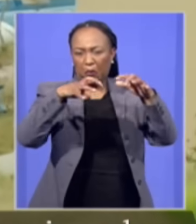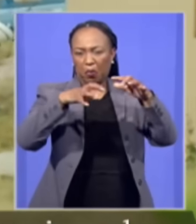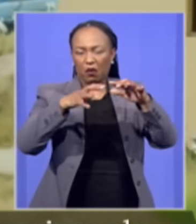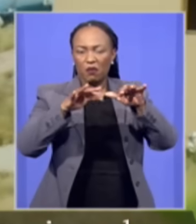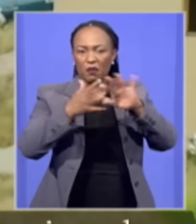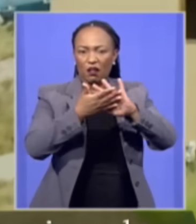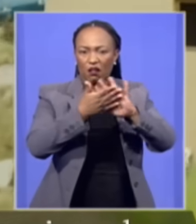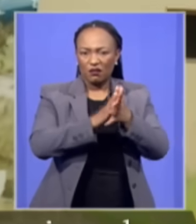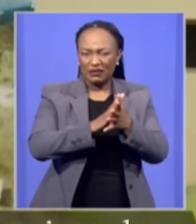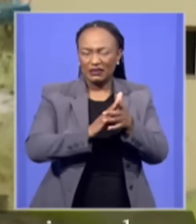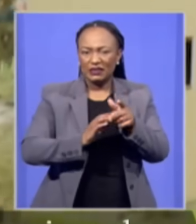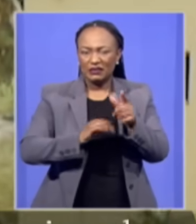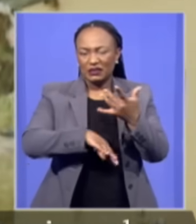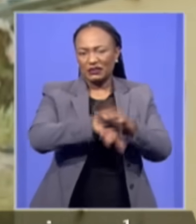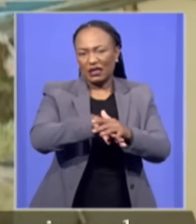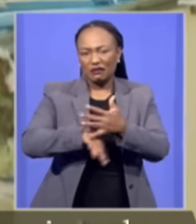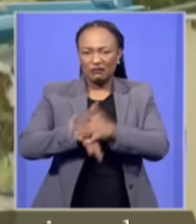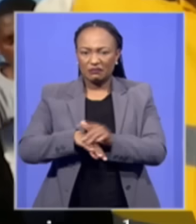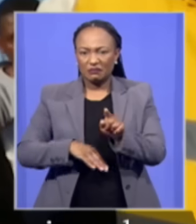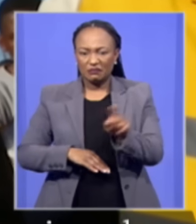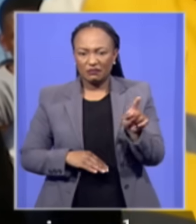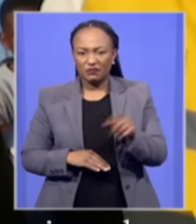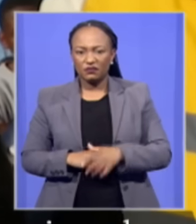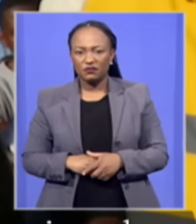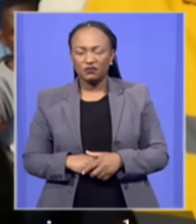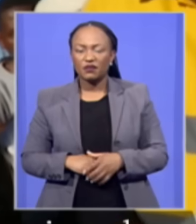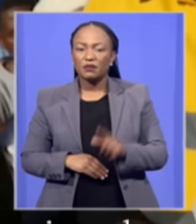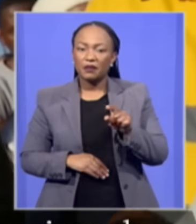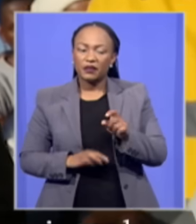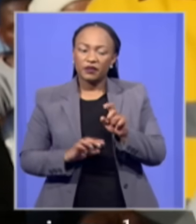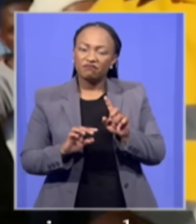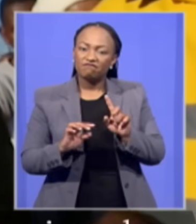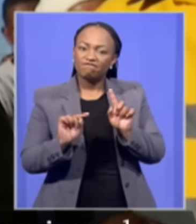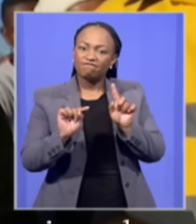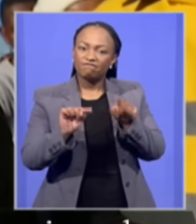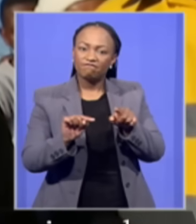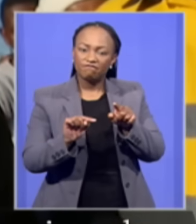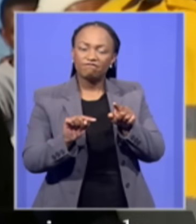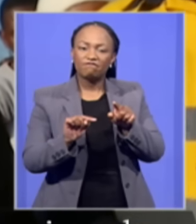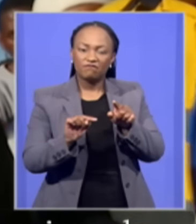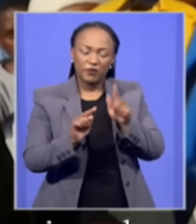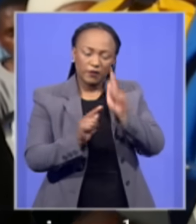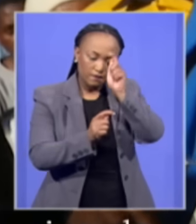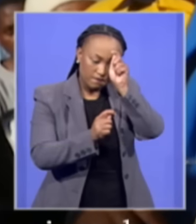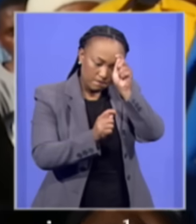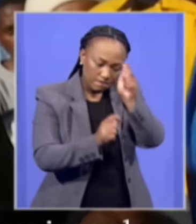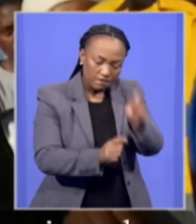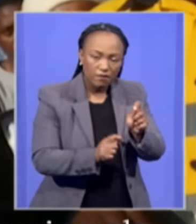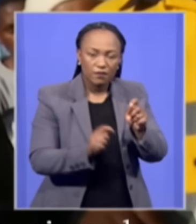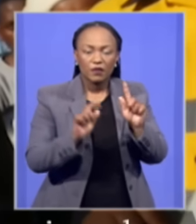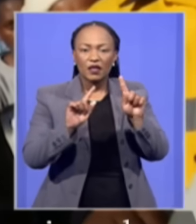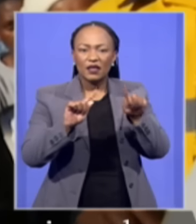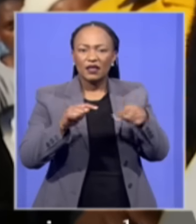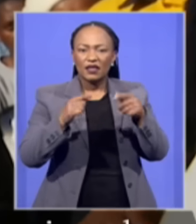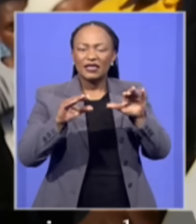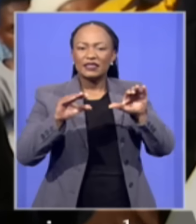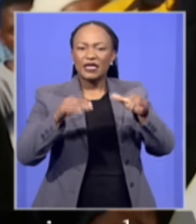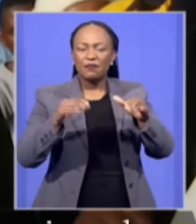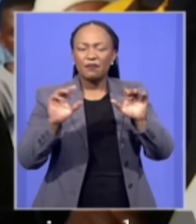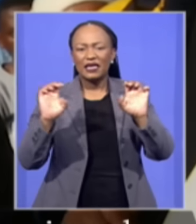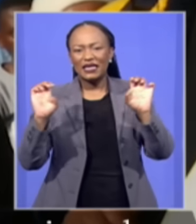pay my respect and recognition to the rescue teams. Our rescue teams as